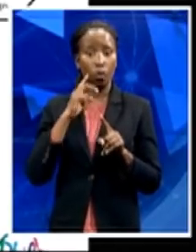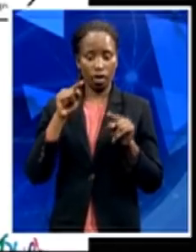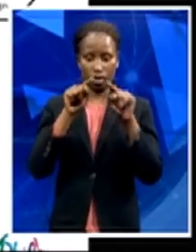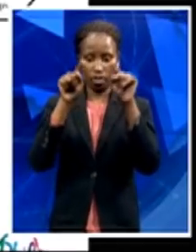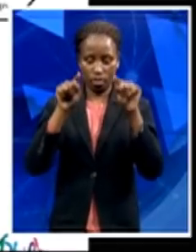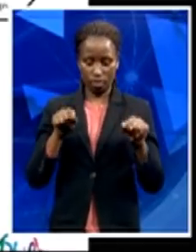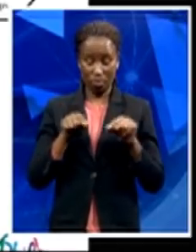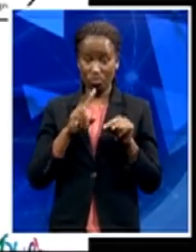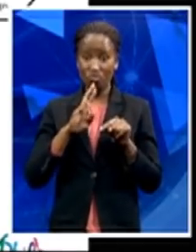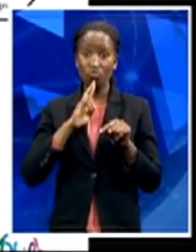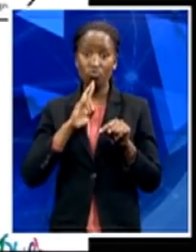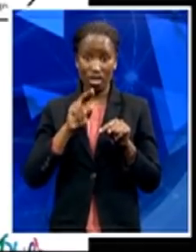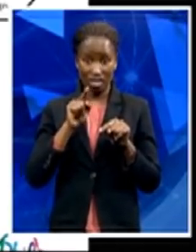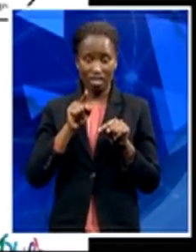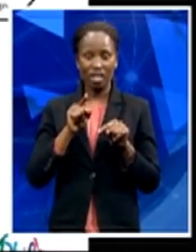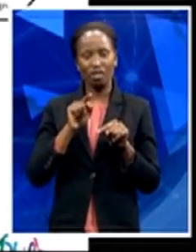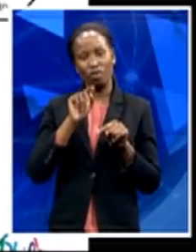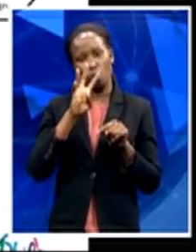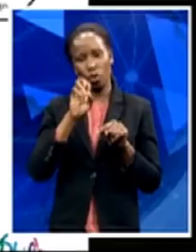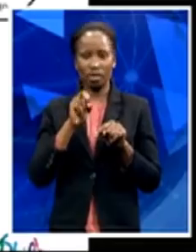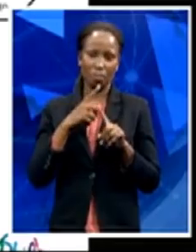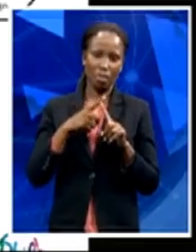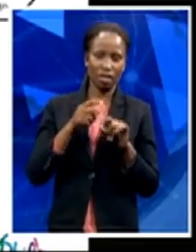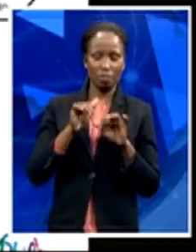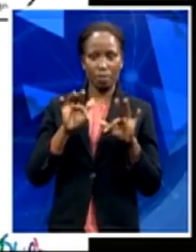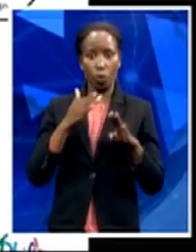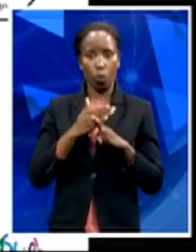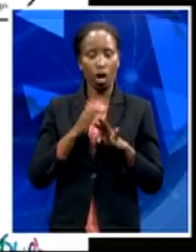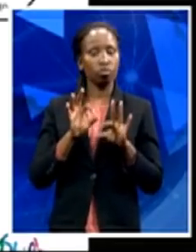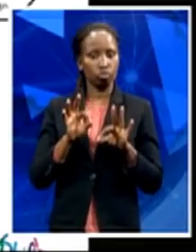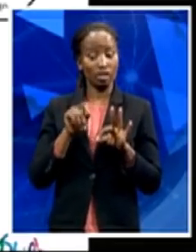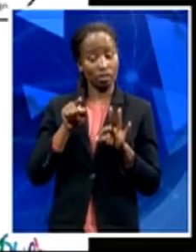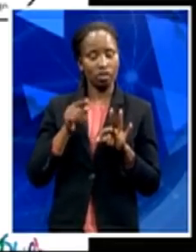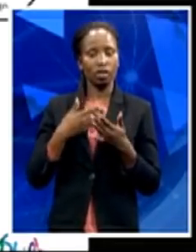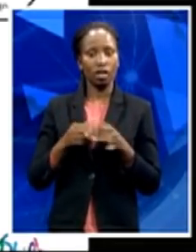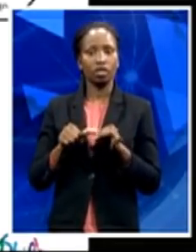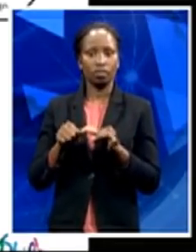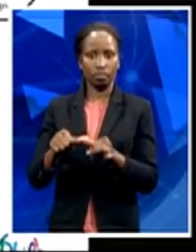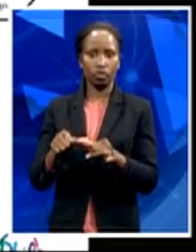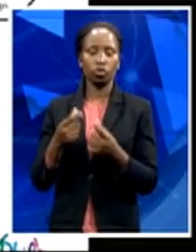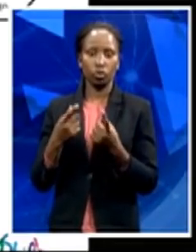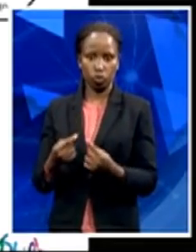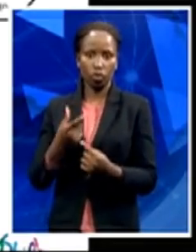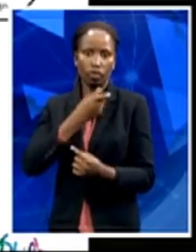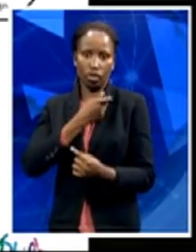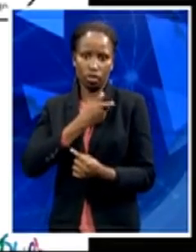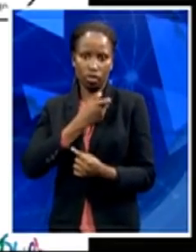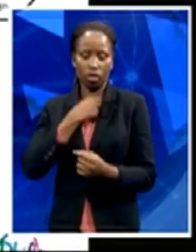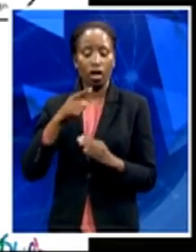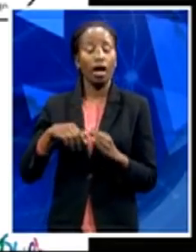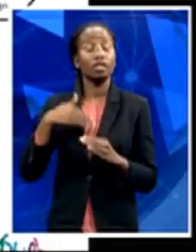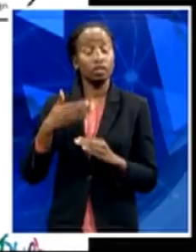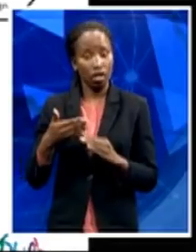of workers, and we will be continuing with this until we have covered the entire population